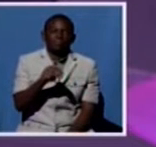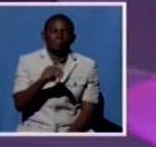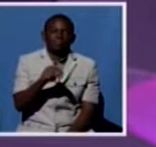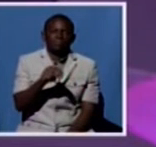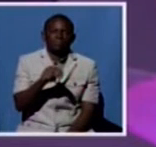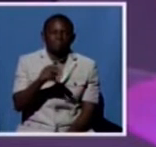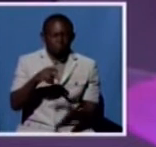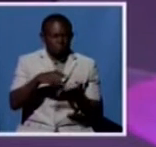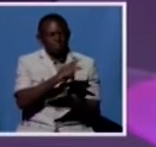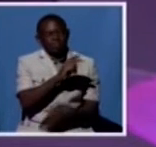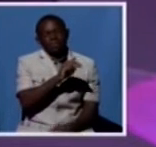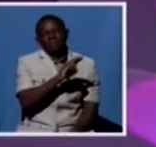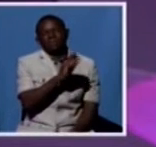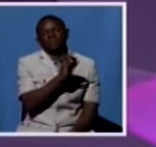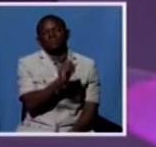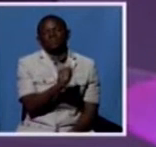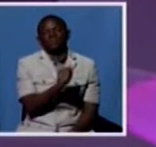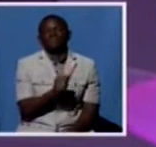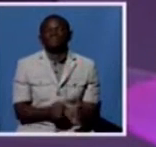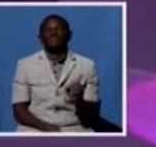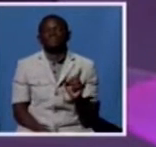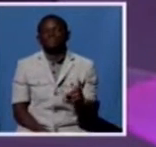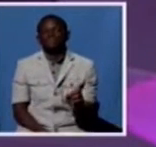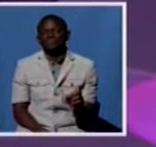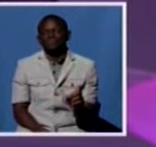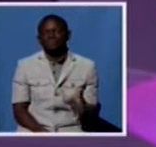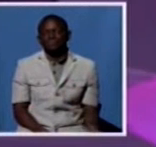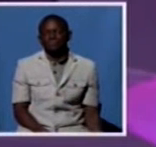diesel, it's 60 ngwe. That is